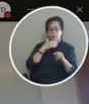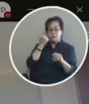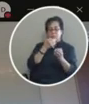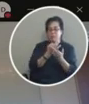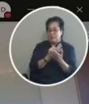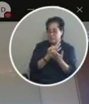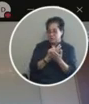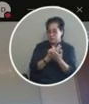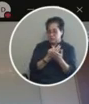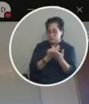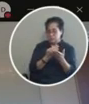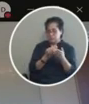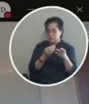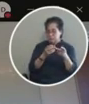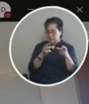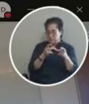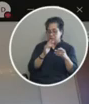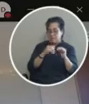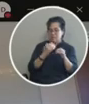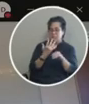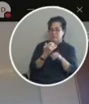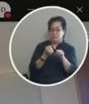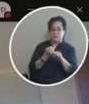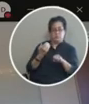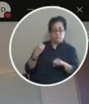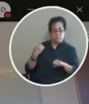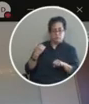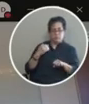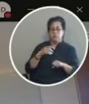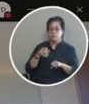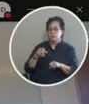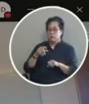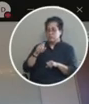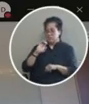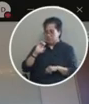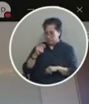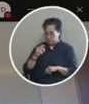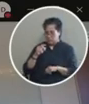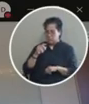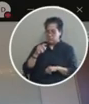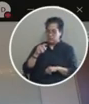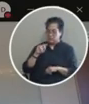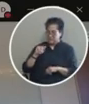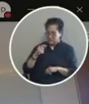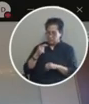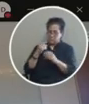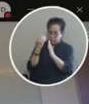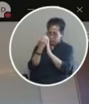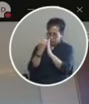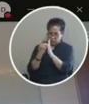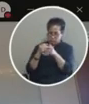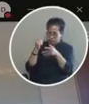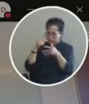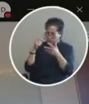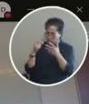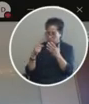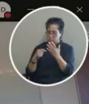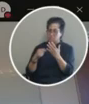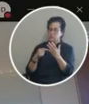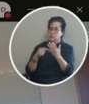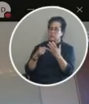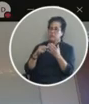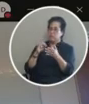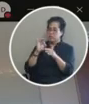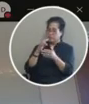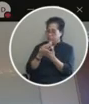than we were 5 years ago. The city manager ran through the list of all of the different areas, whether it's the fund balance, whether it's the pay-go funding,